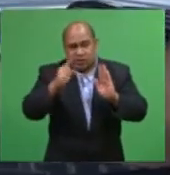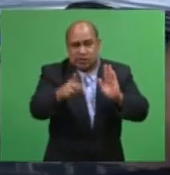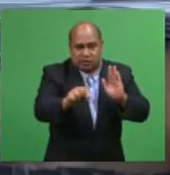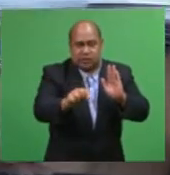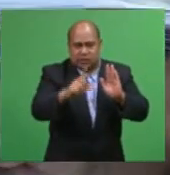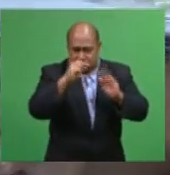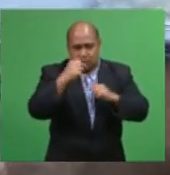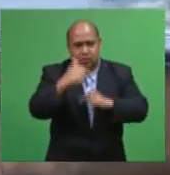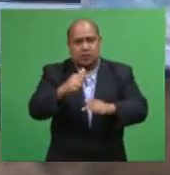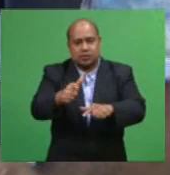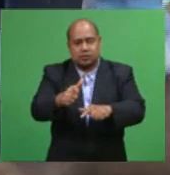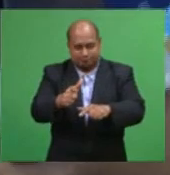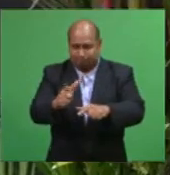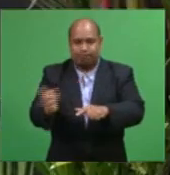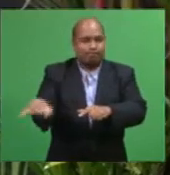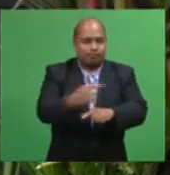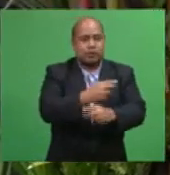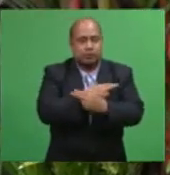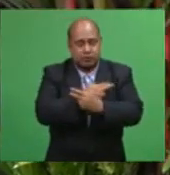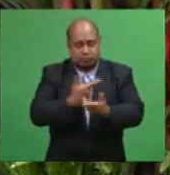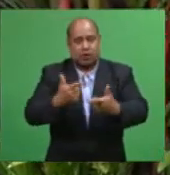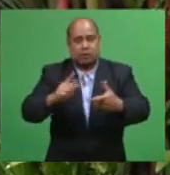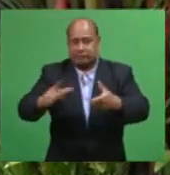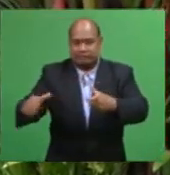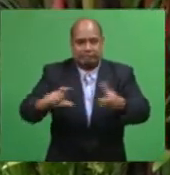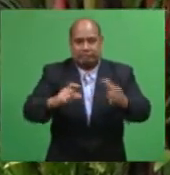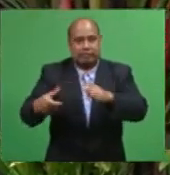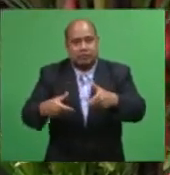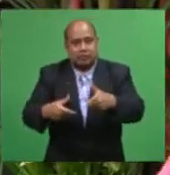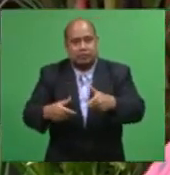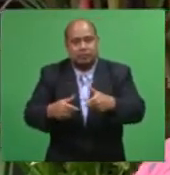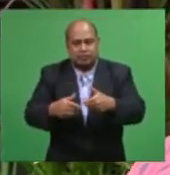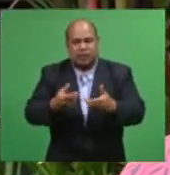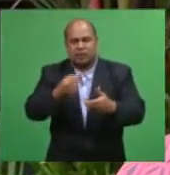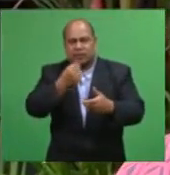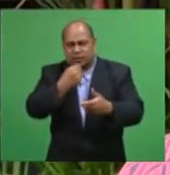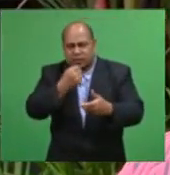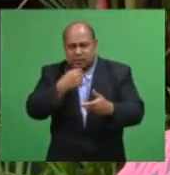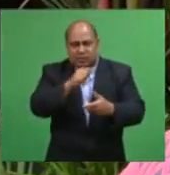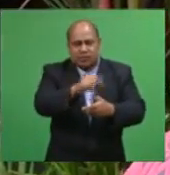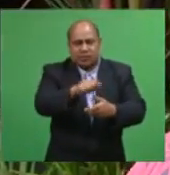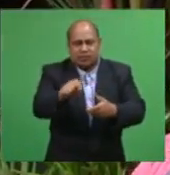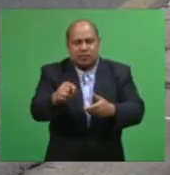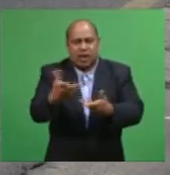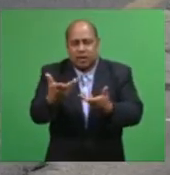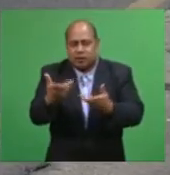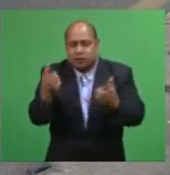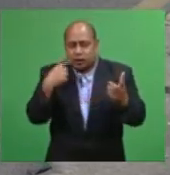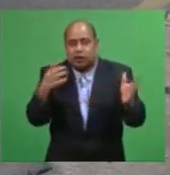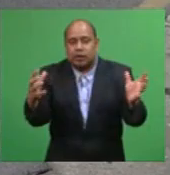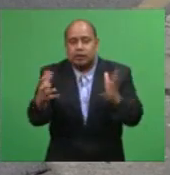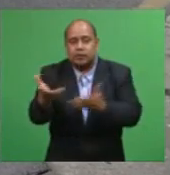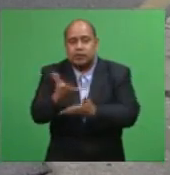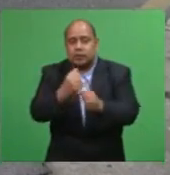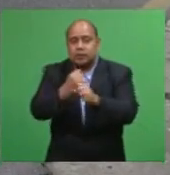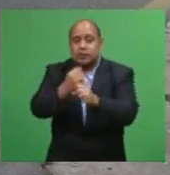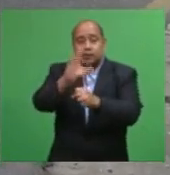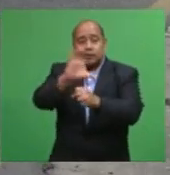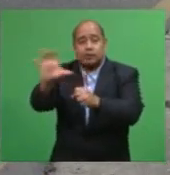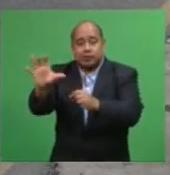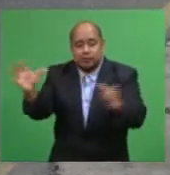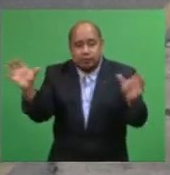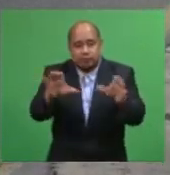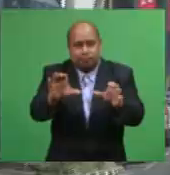this current crisis. But there are few cases where we have to deal with the companies. They are a bit hesitant